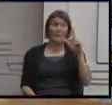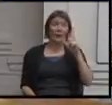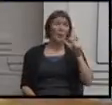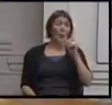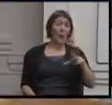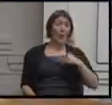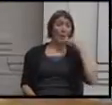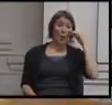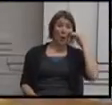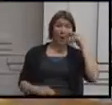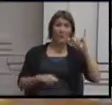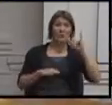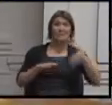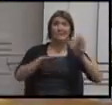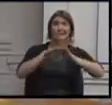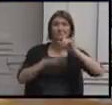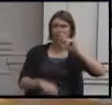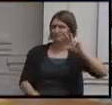ratepayers